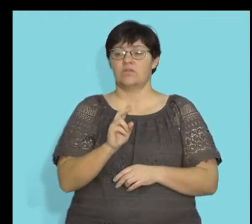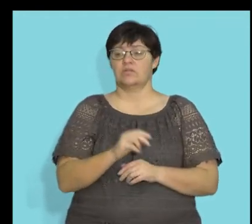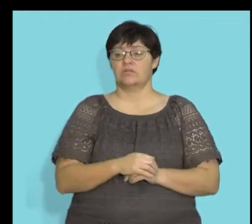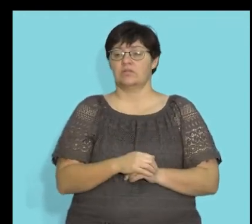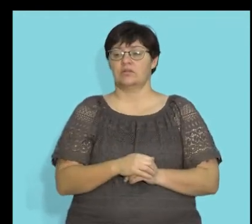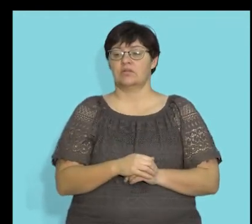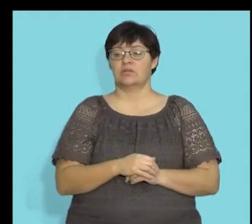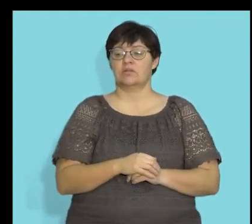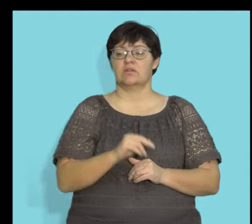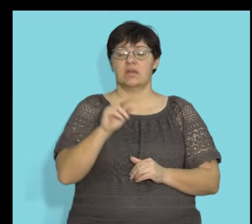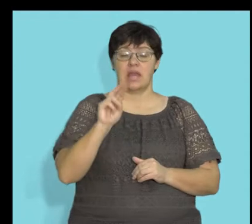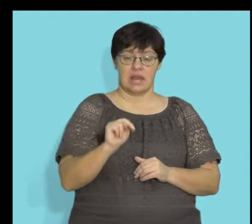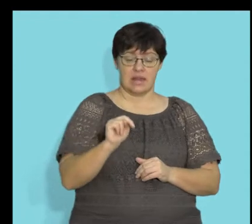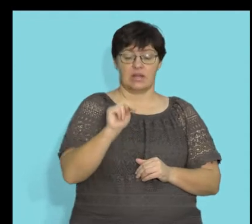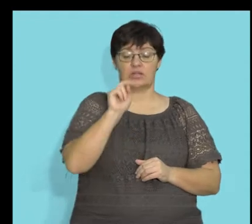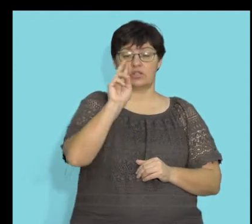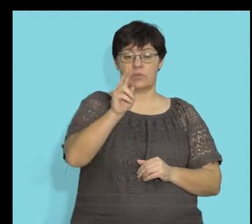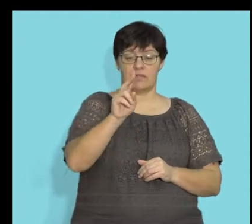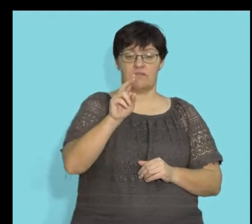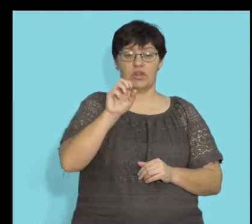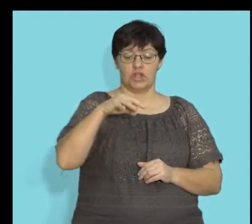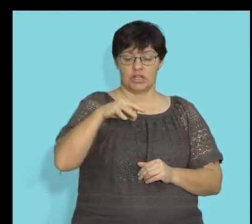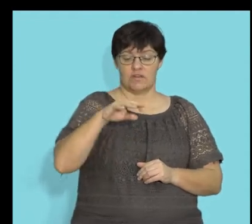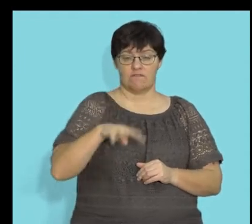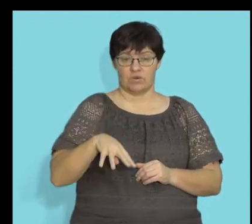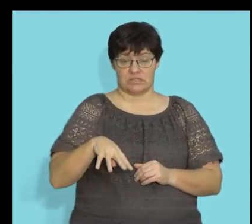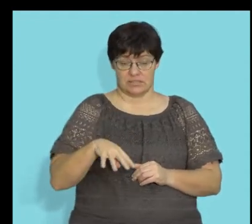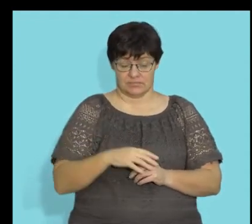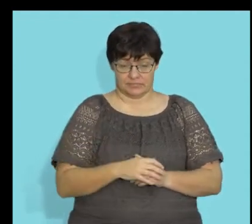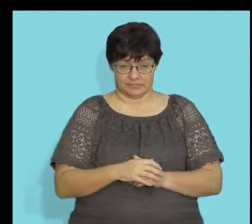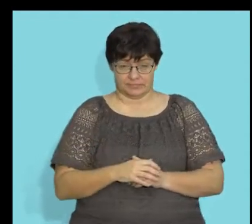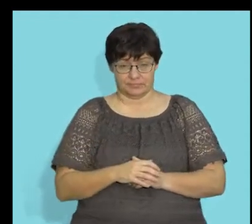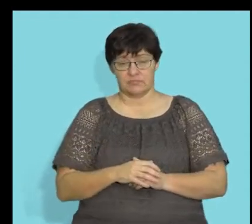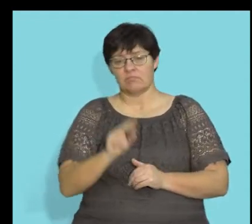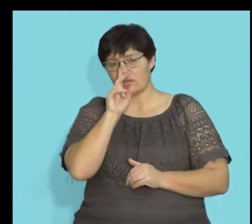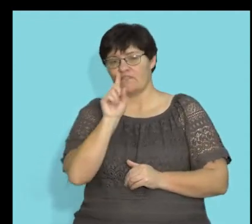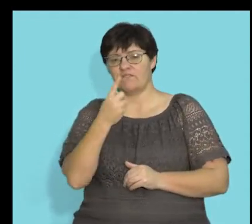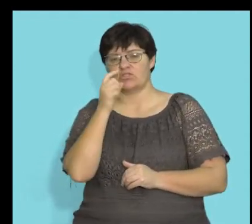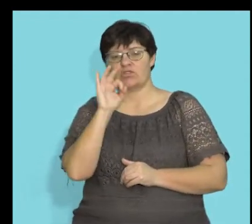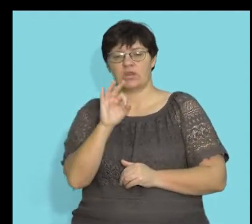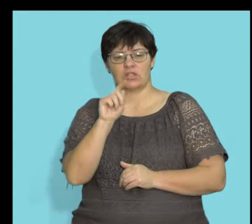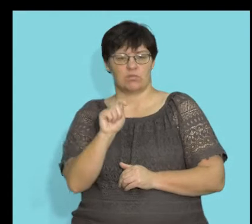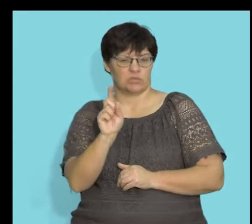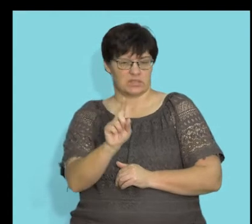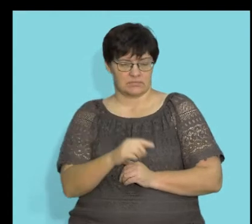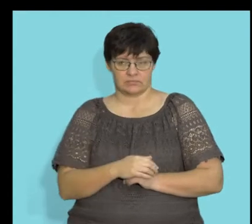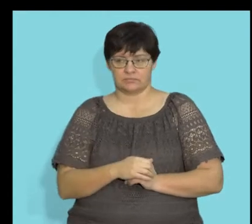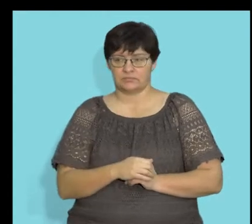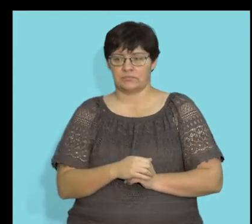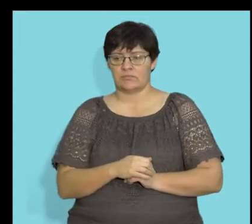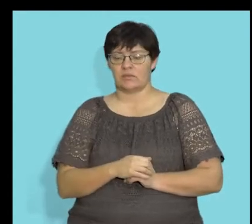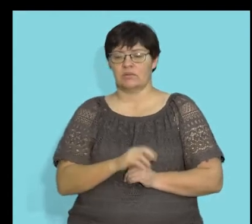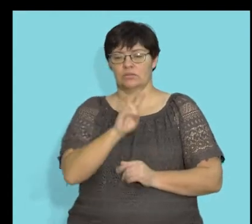for n, 13 for n, and 14 for n. Let's see what the first three terms would